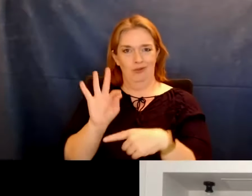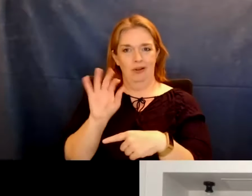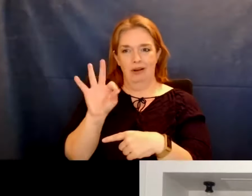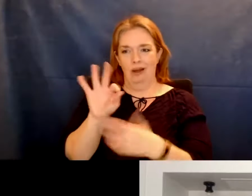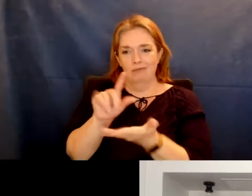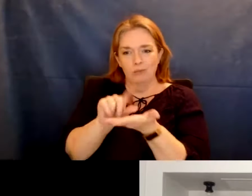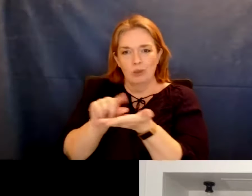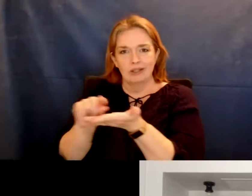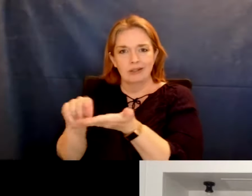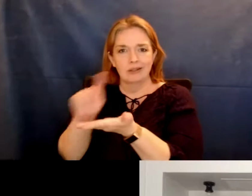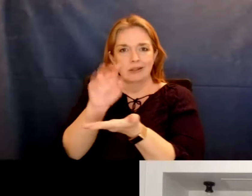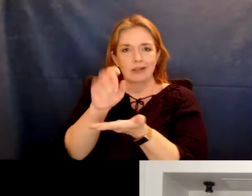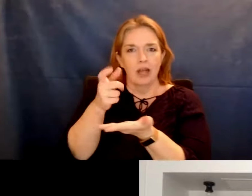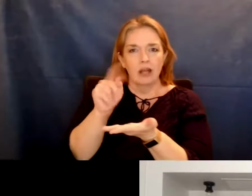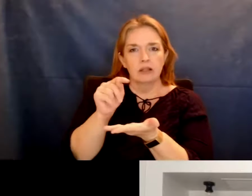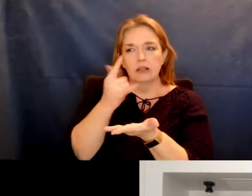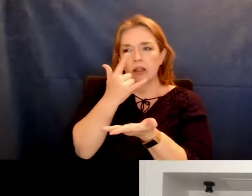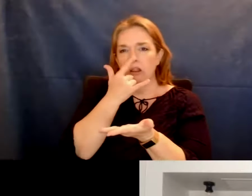how it